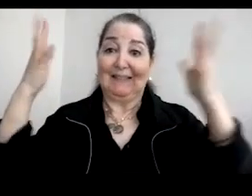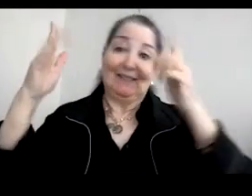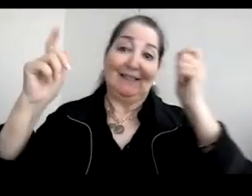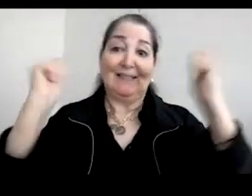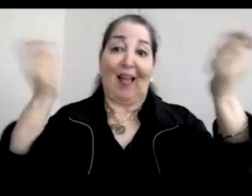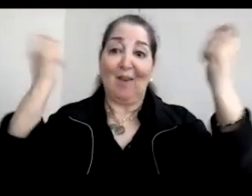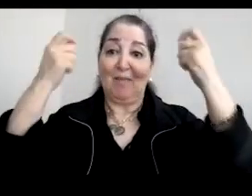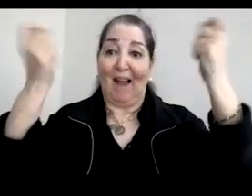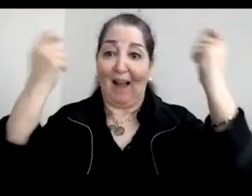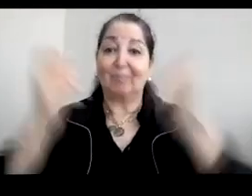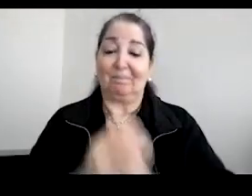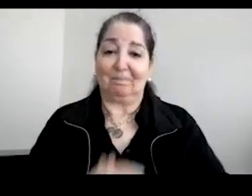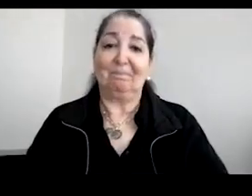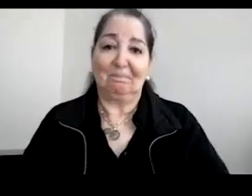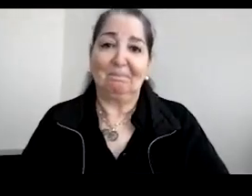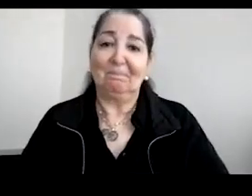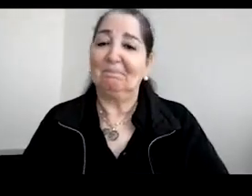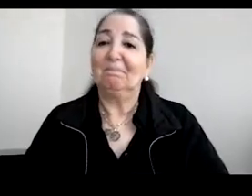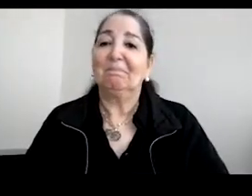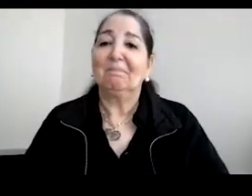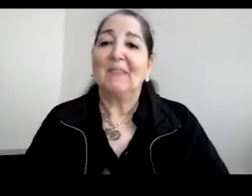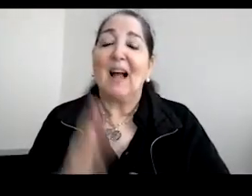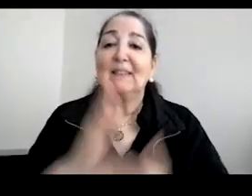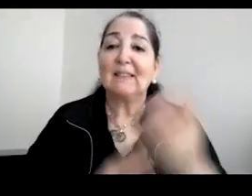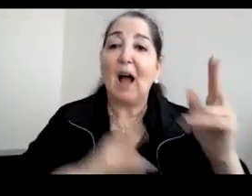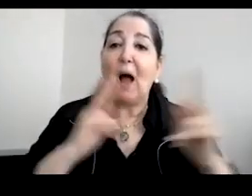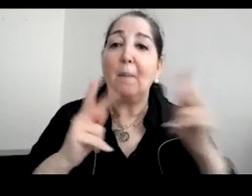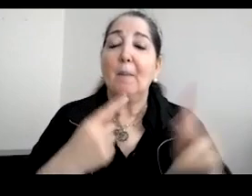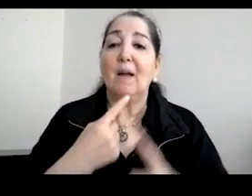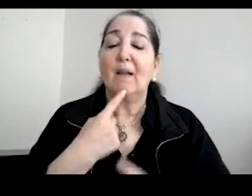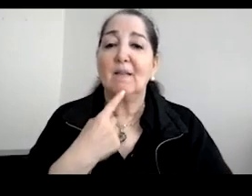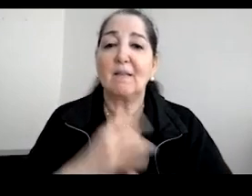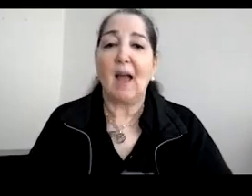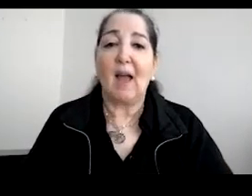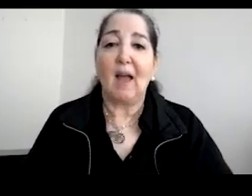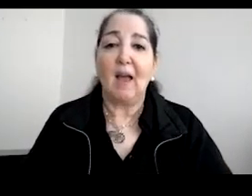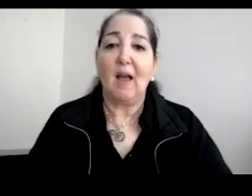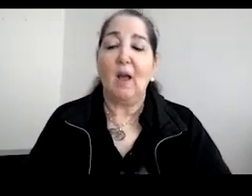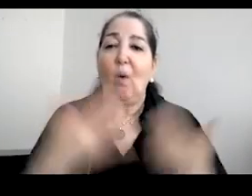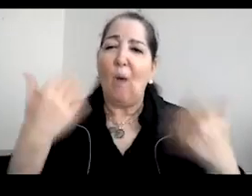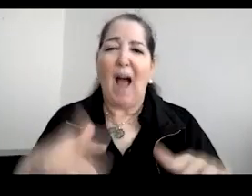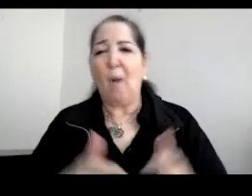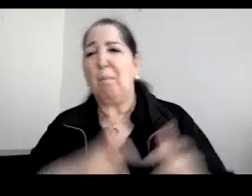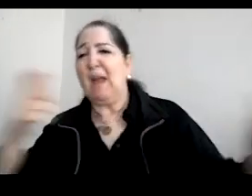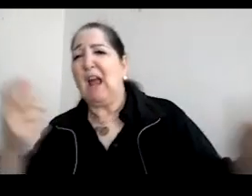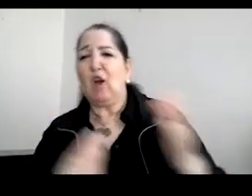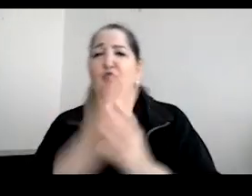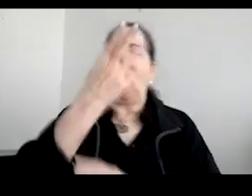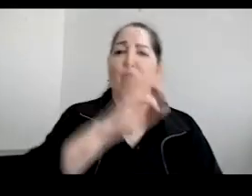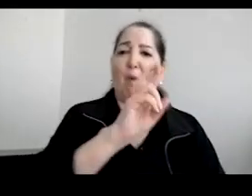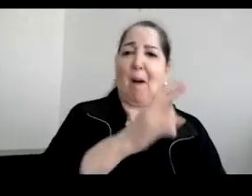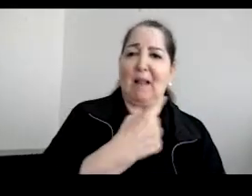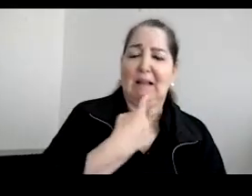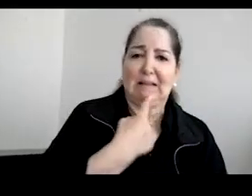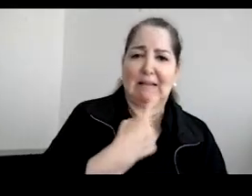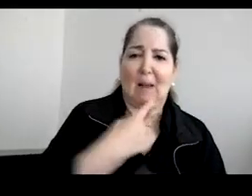lines. So some people have kind of emphasized the huge growth in jobs. Okay, so the increase in jobs